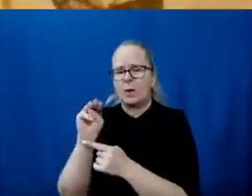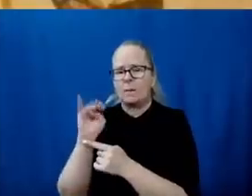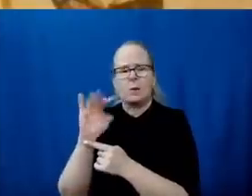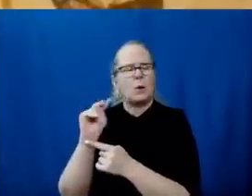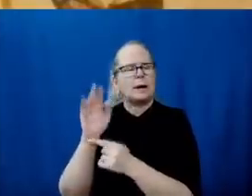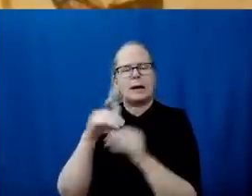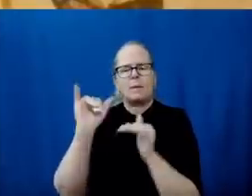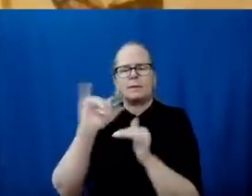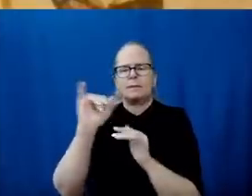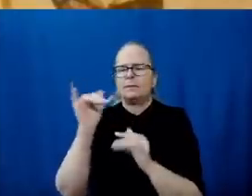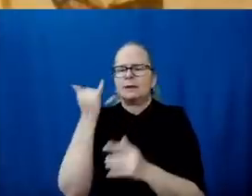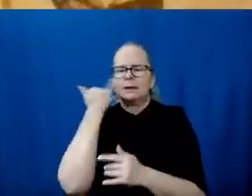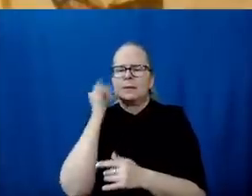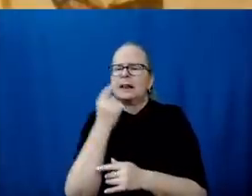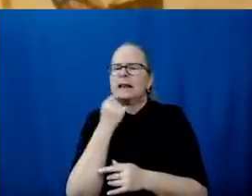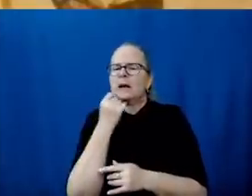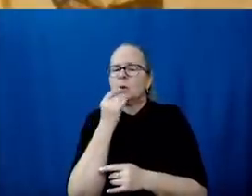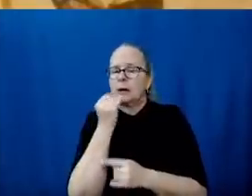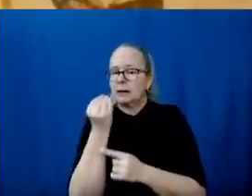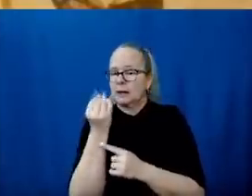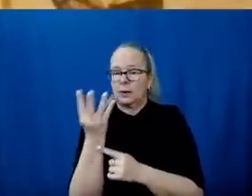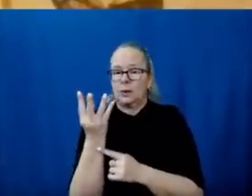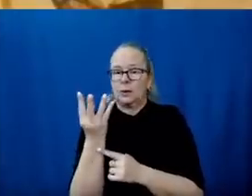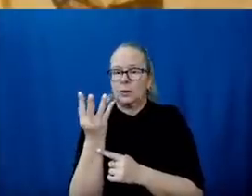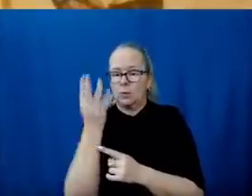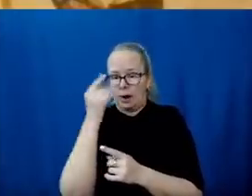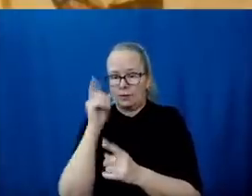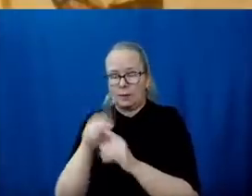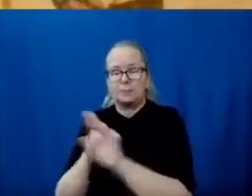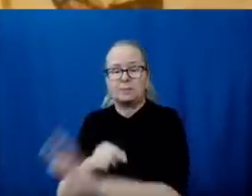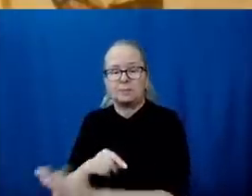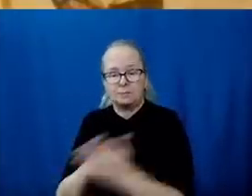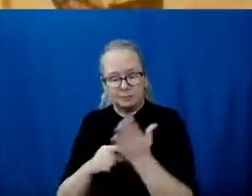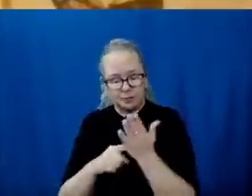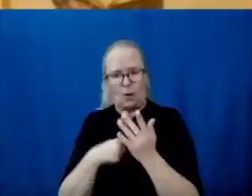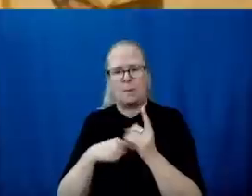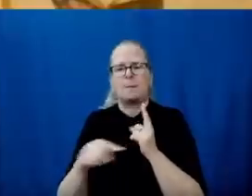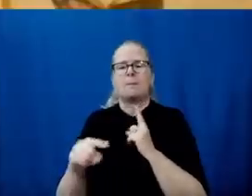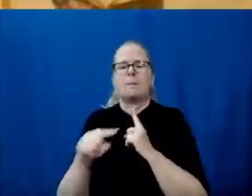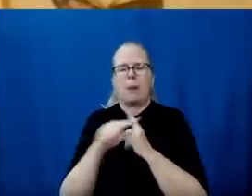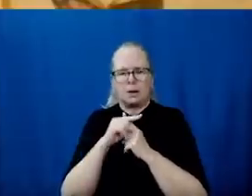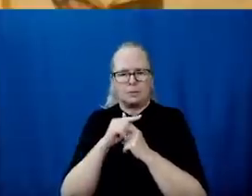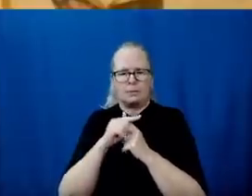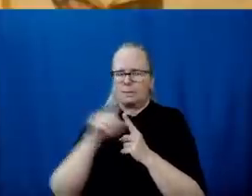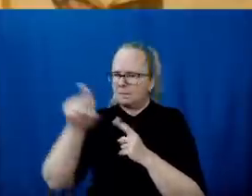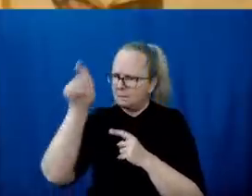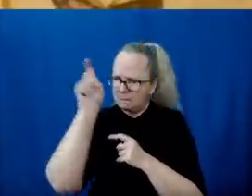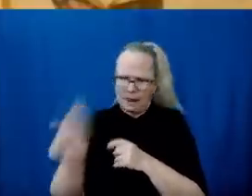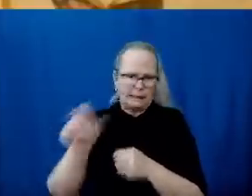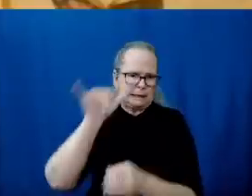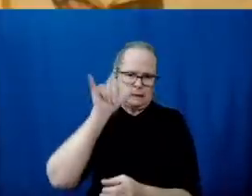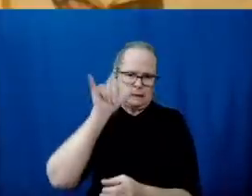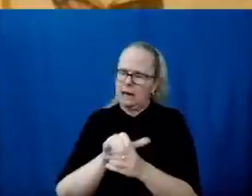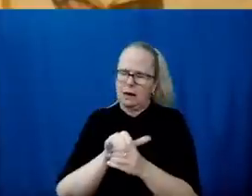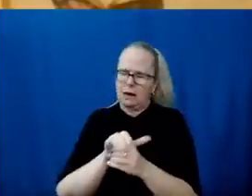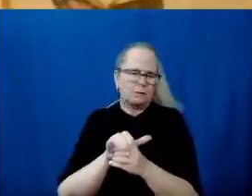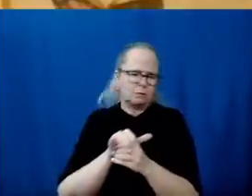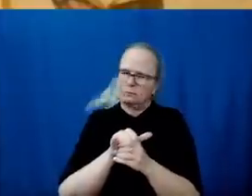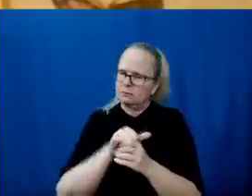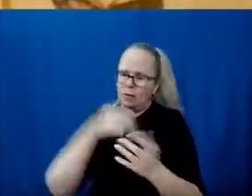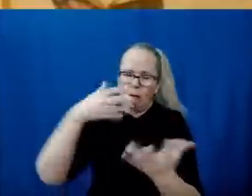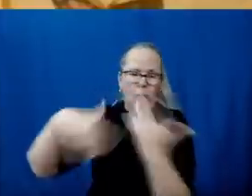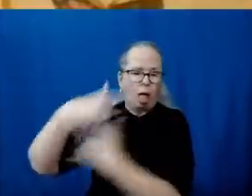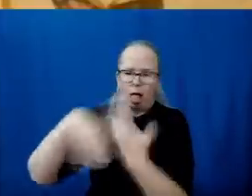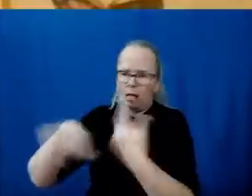light tool rather than a green light tool. What does that mean as a red light tool? It means if you test yourself and you're and you're positive, you definitely should not be going out